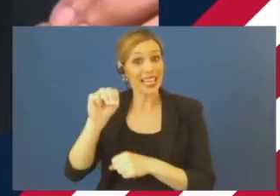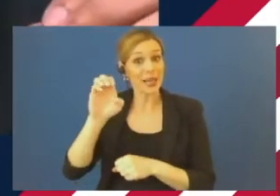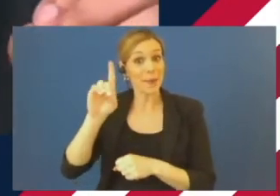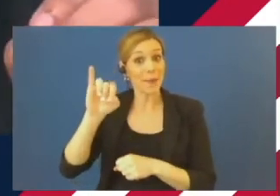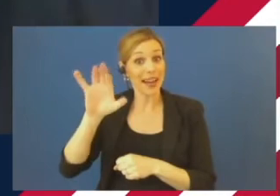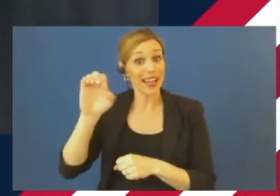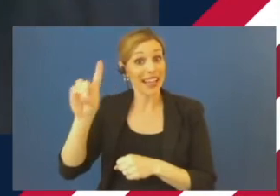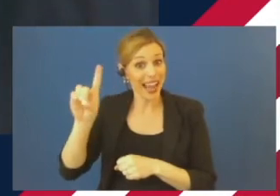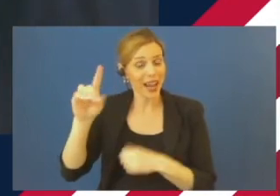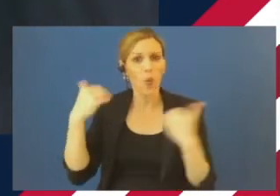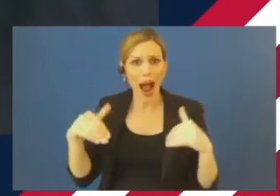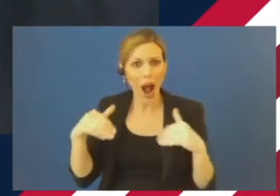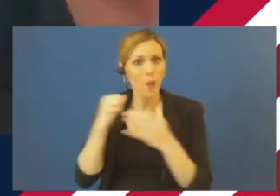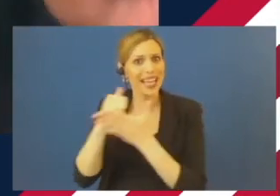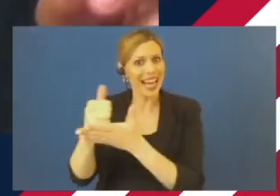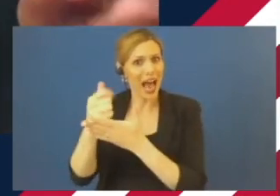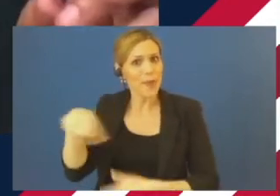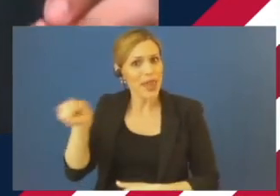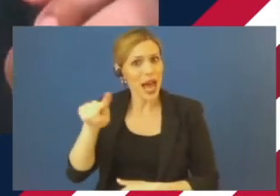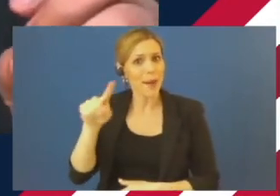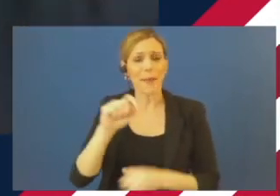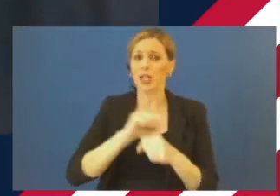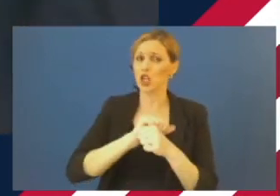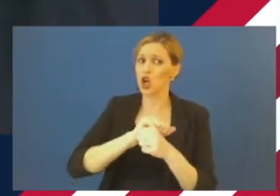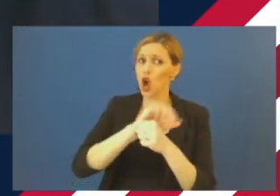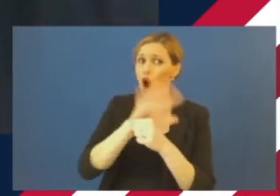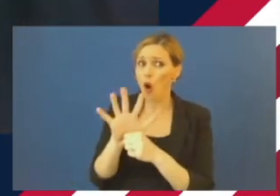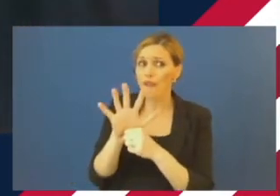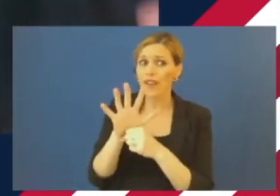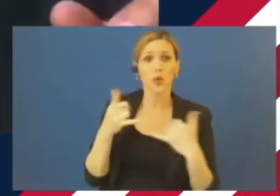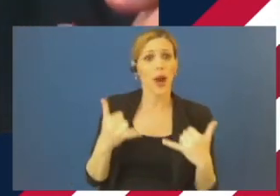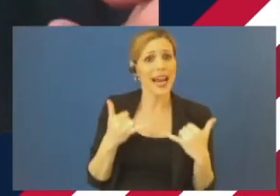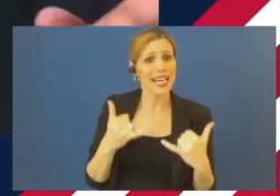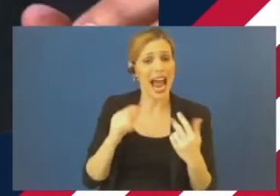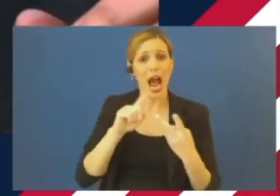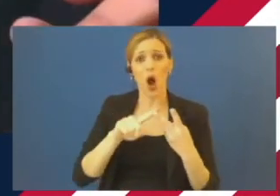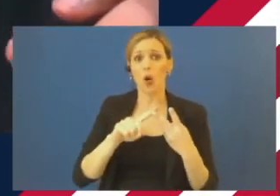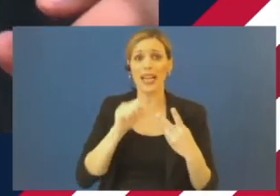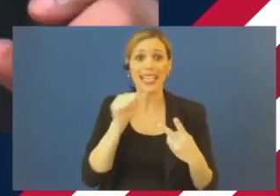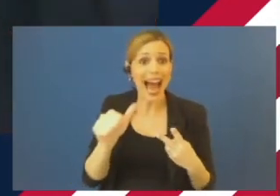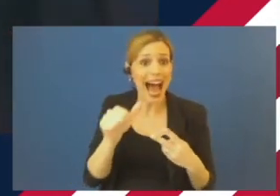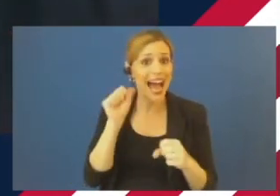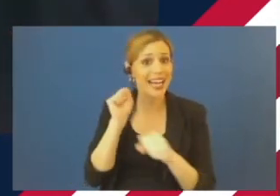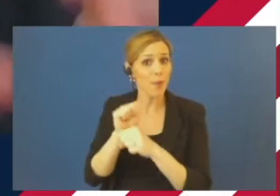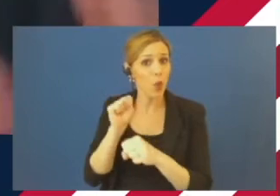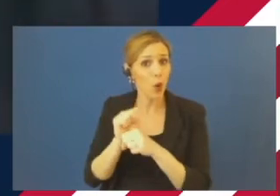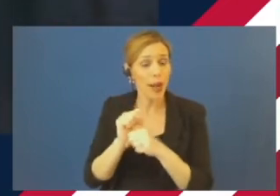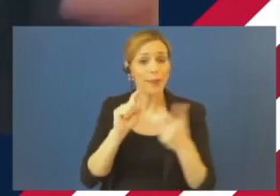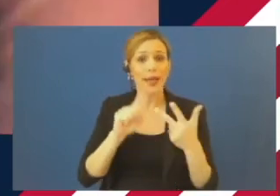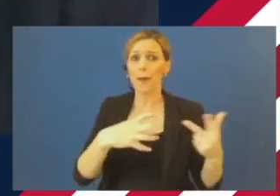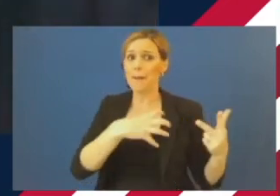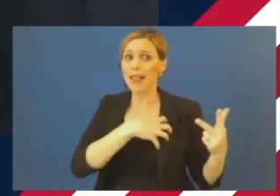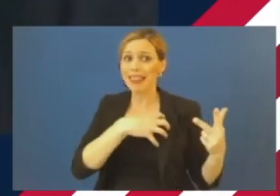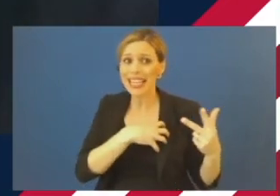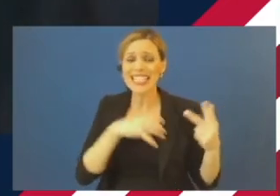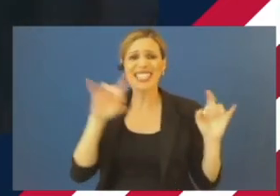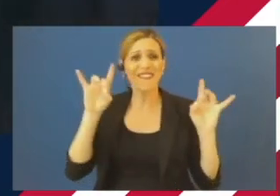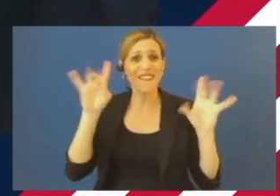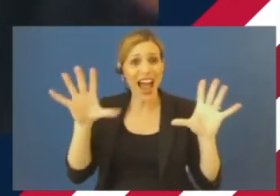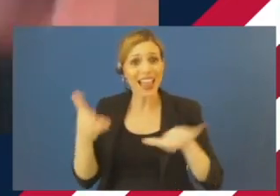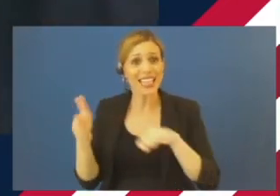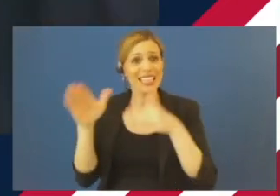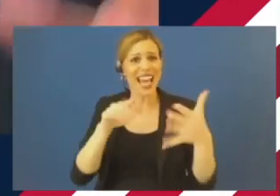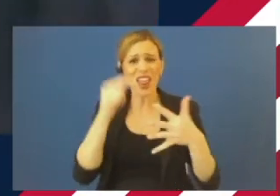moment of deep poverty, this moment of deep unemployment, this moment of police violence, death, actually in all of this